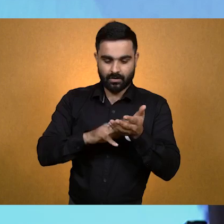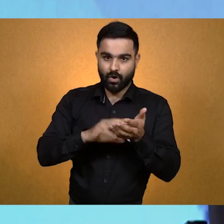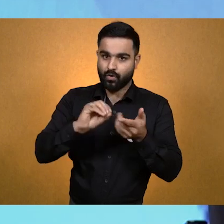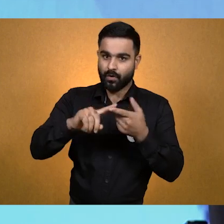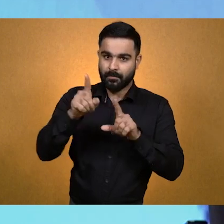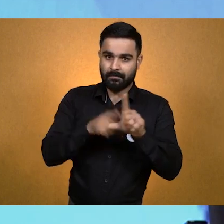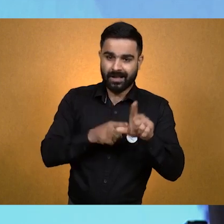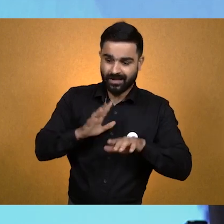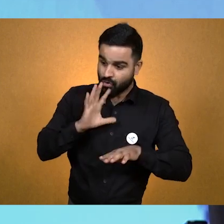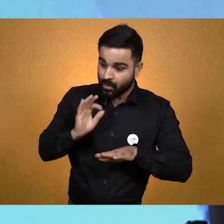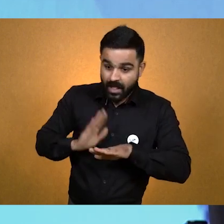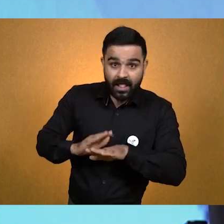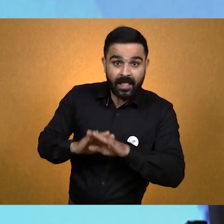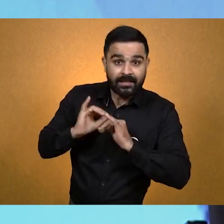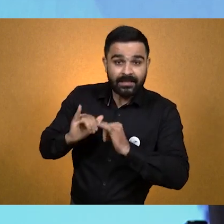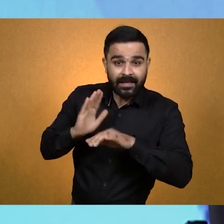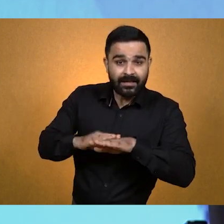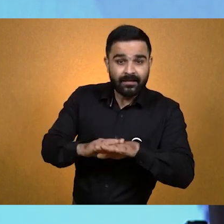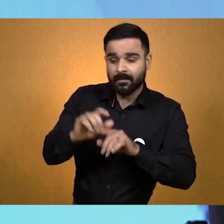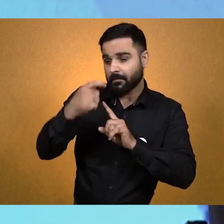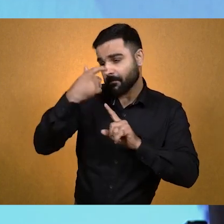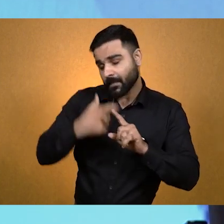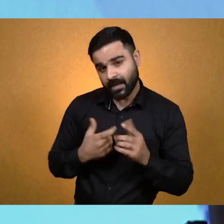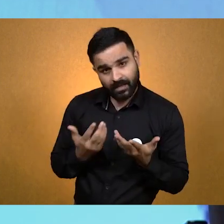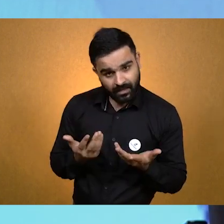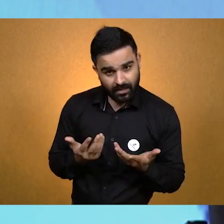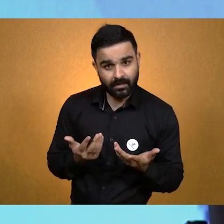lived experience, if I can say, and it was like a personal